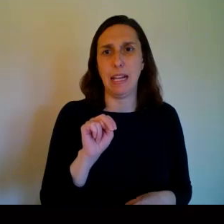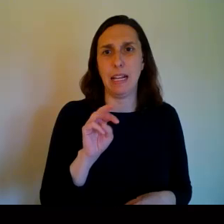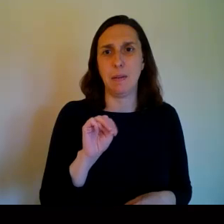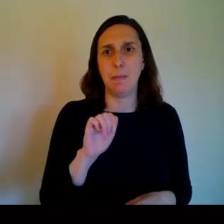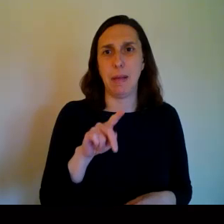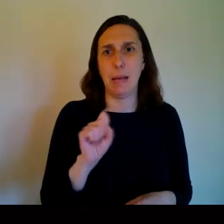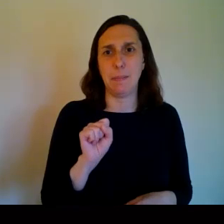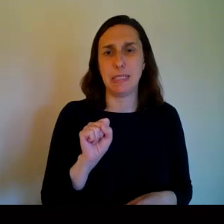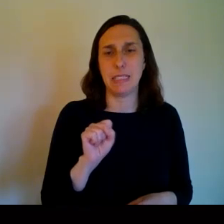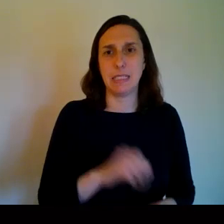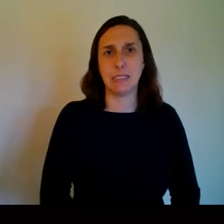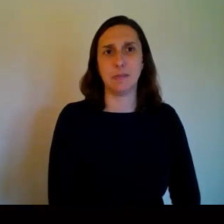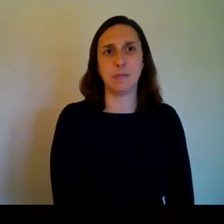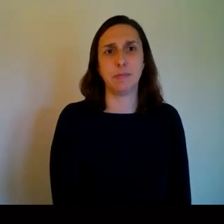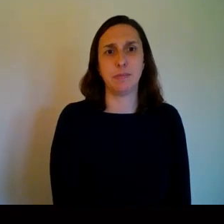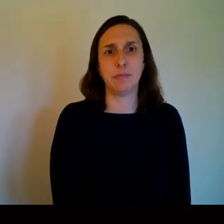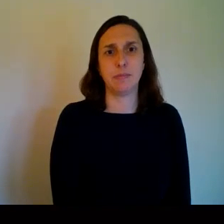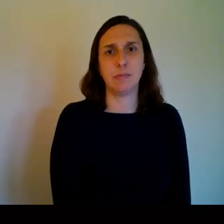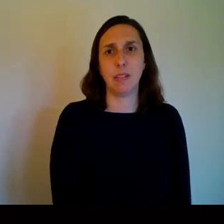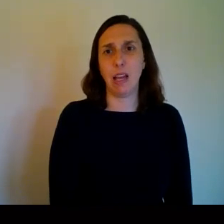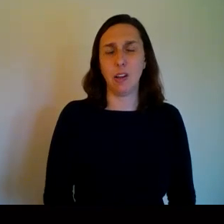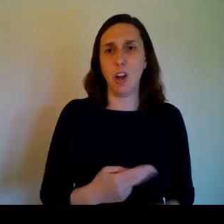some domain D,